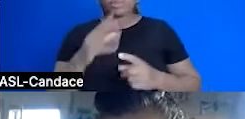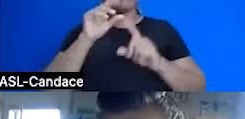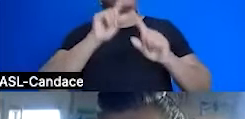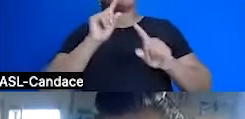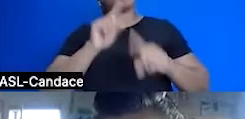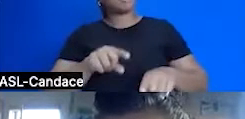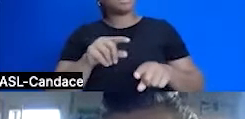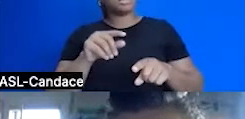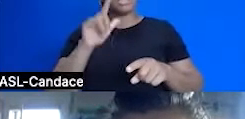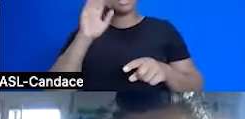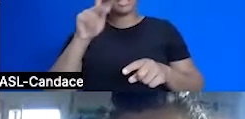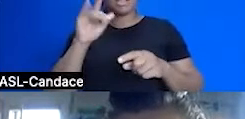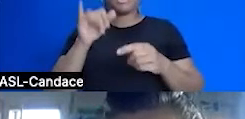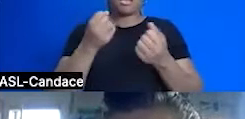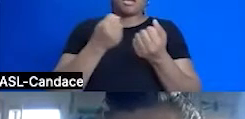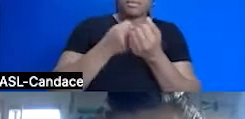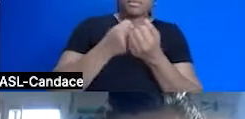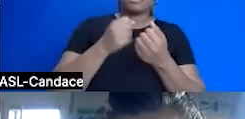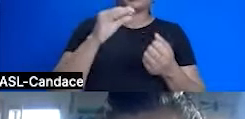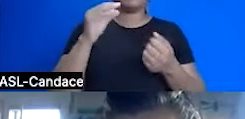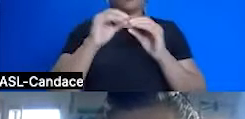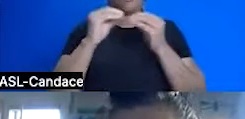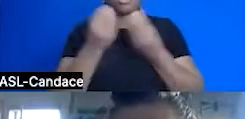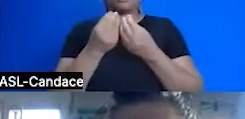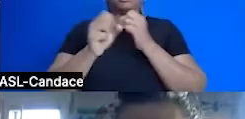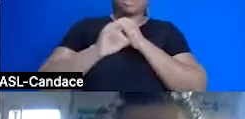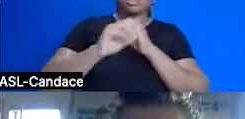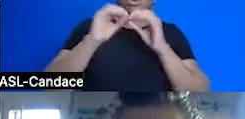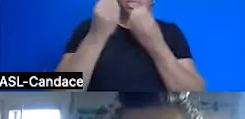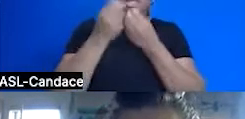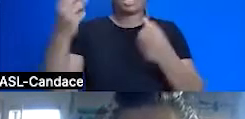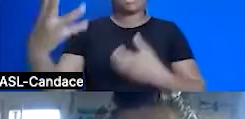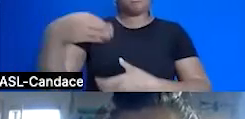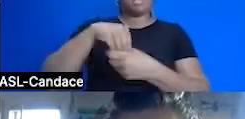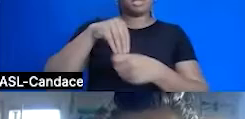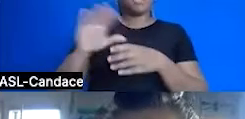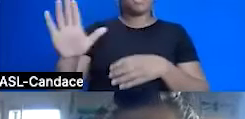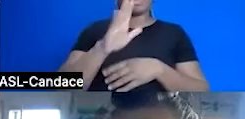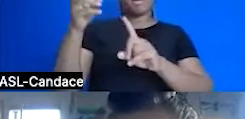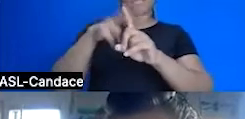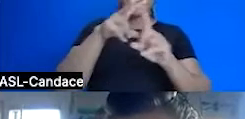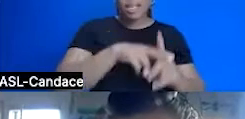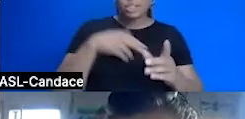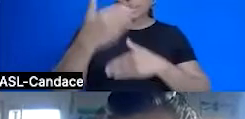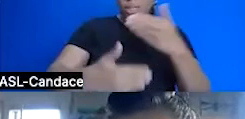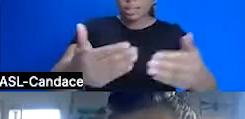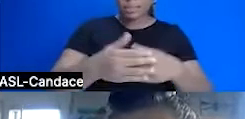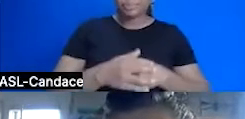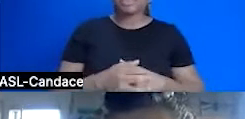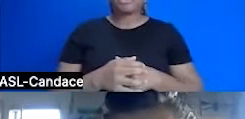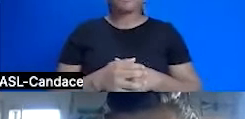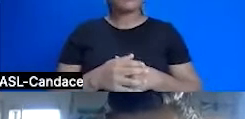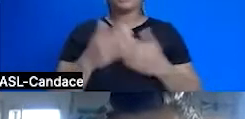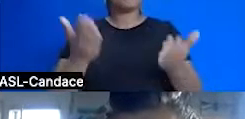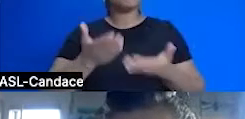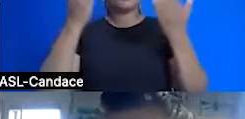lengths that funding and fiscal sponsorship organizations could incorporate into their application process. So the